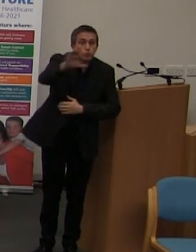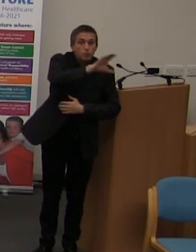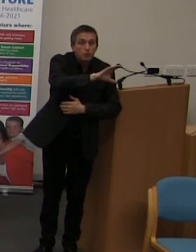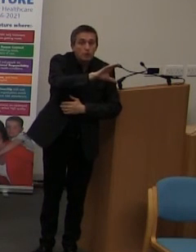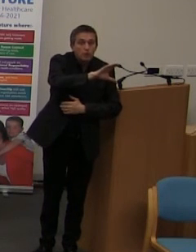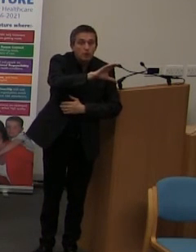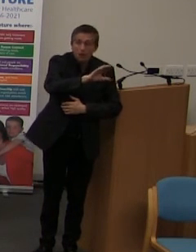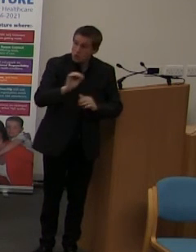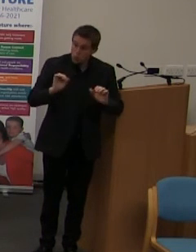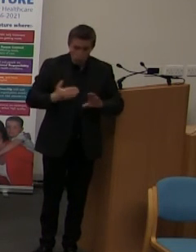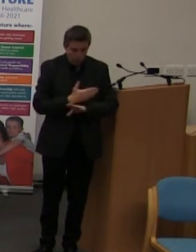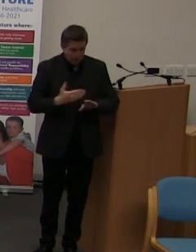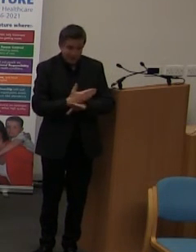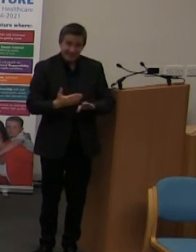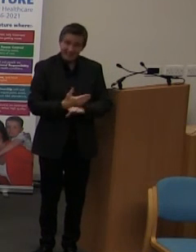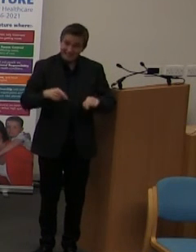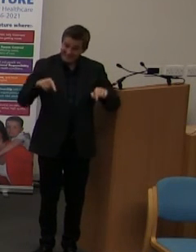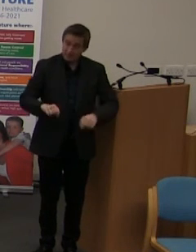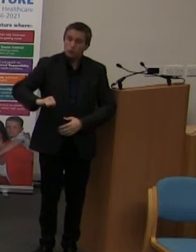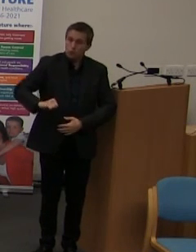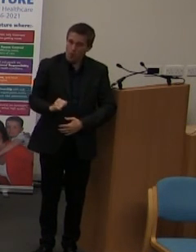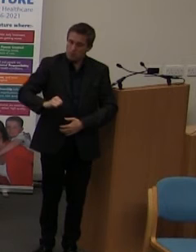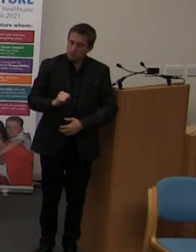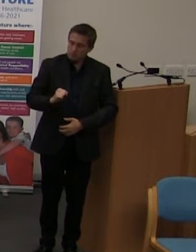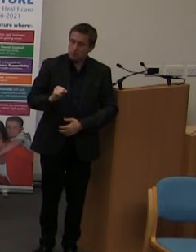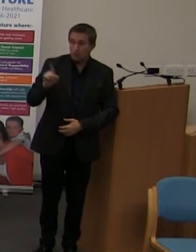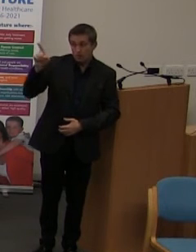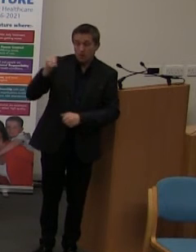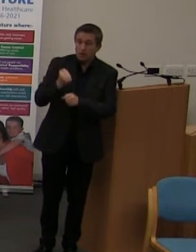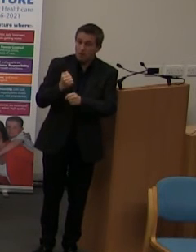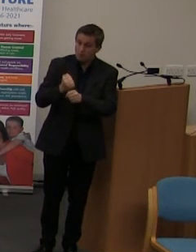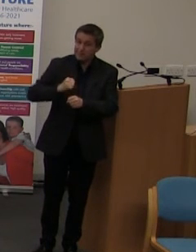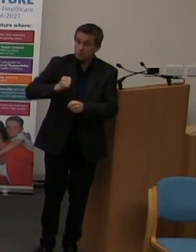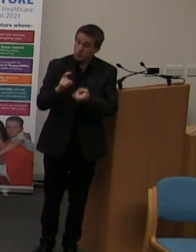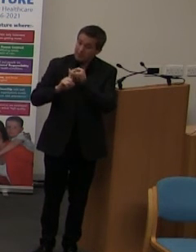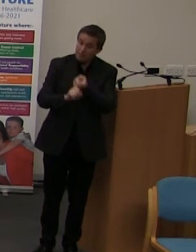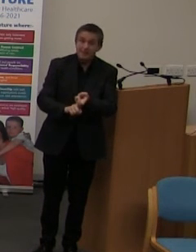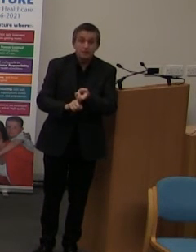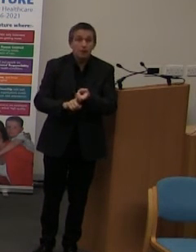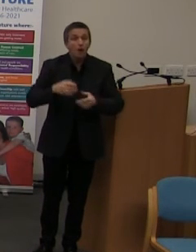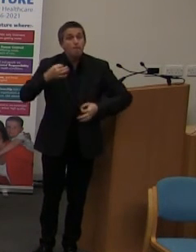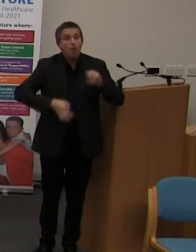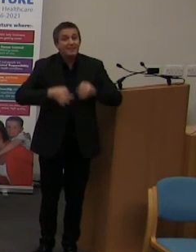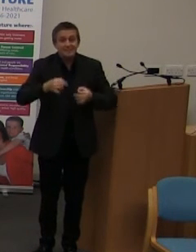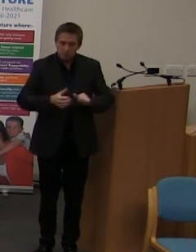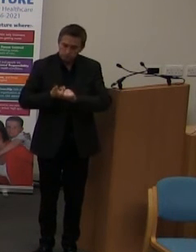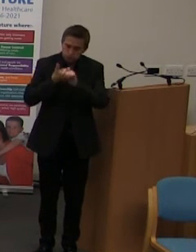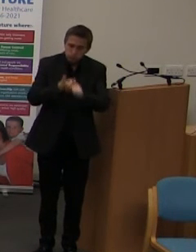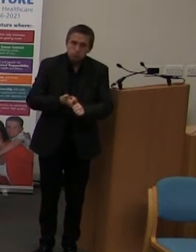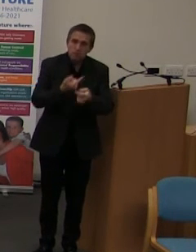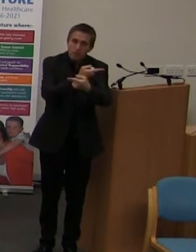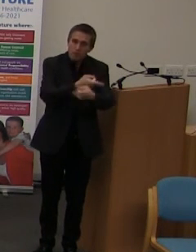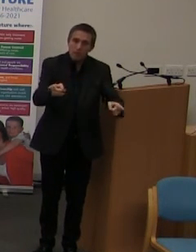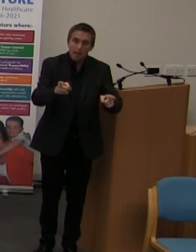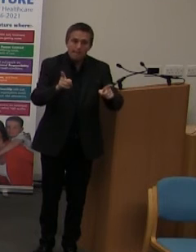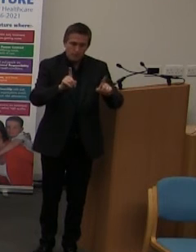to contribute and live and stay in Scotland know that the Scottish Government and actually politicians in general are behind them to